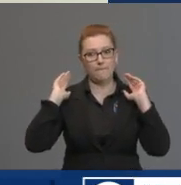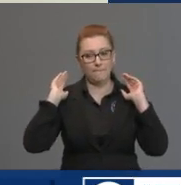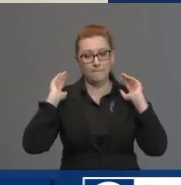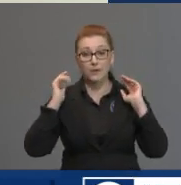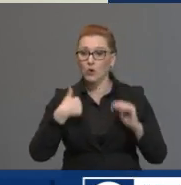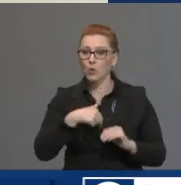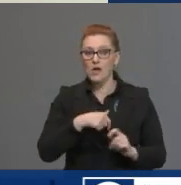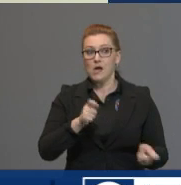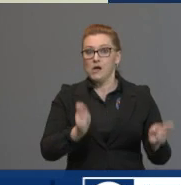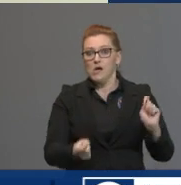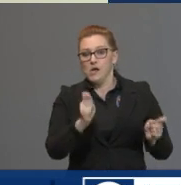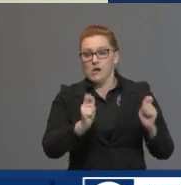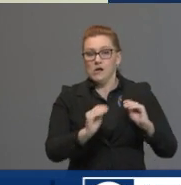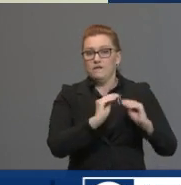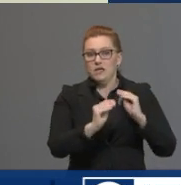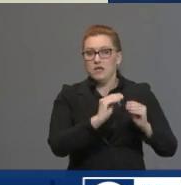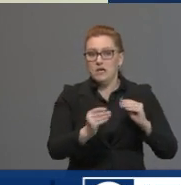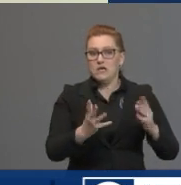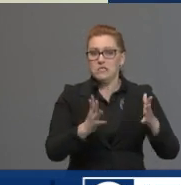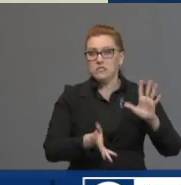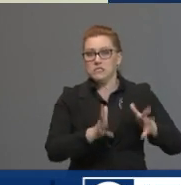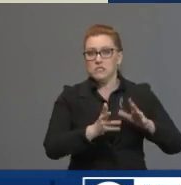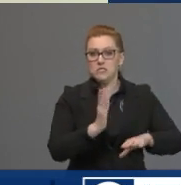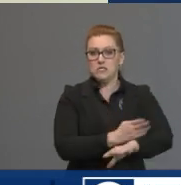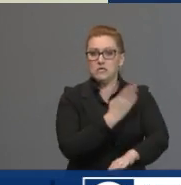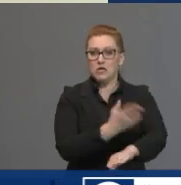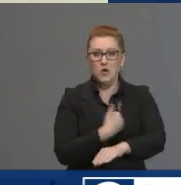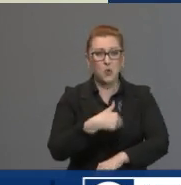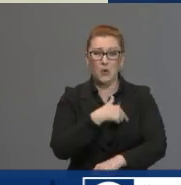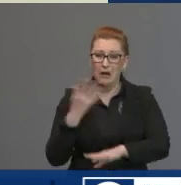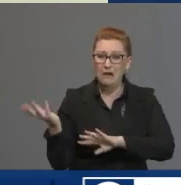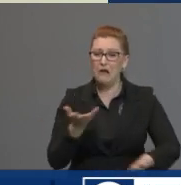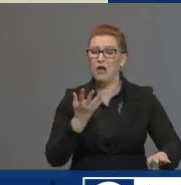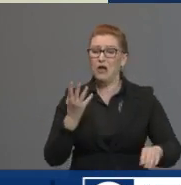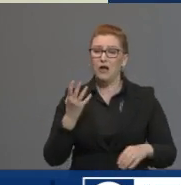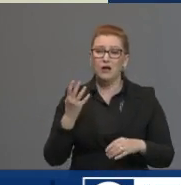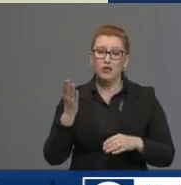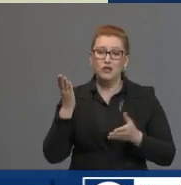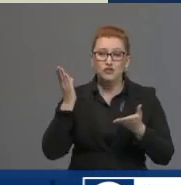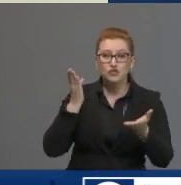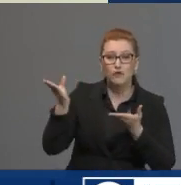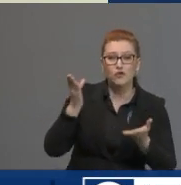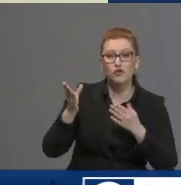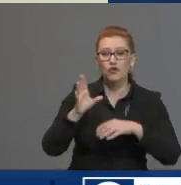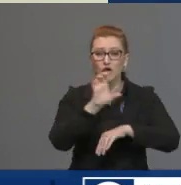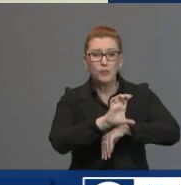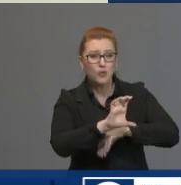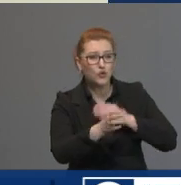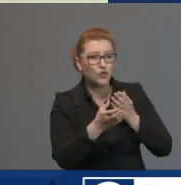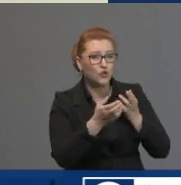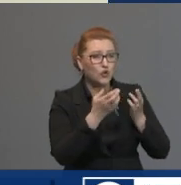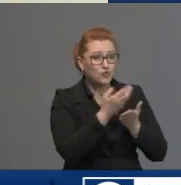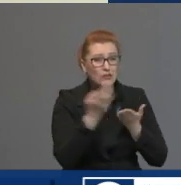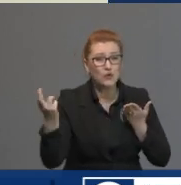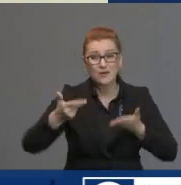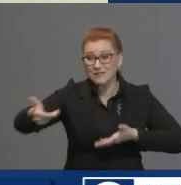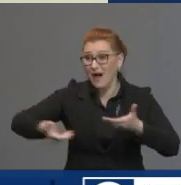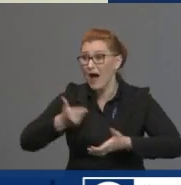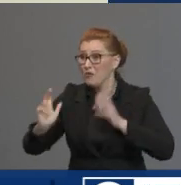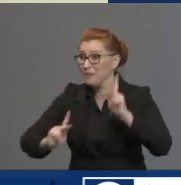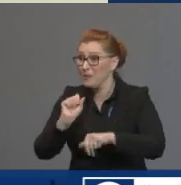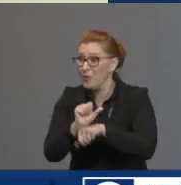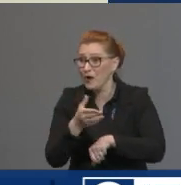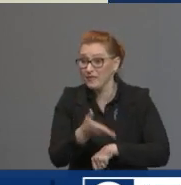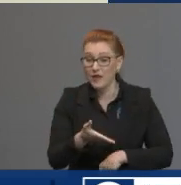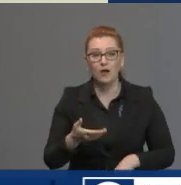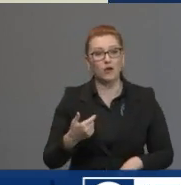We are making fixes along the way. We are surging servers and computer resources and new employees.